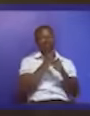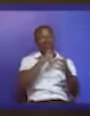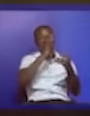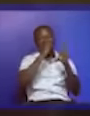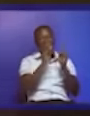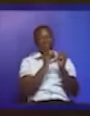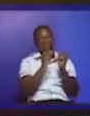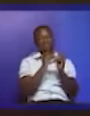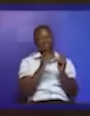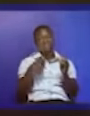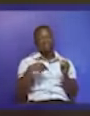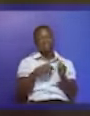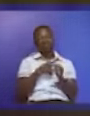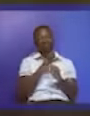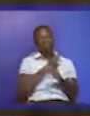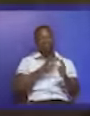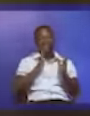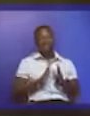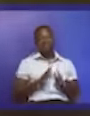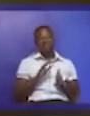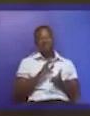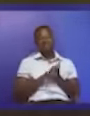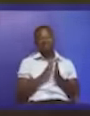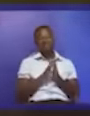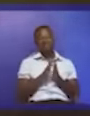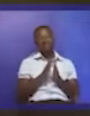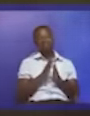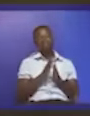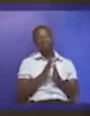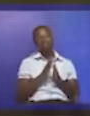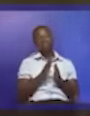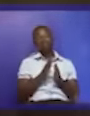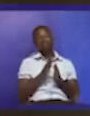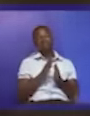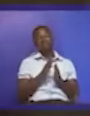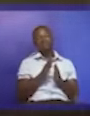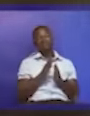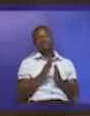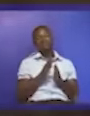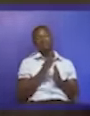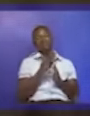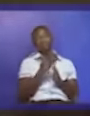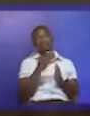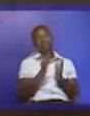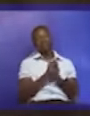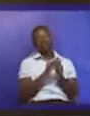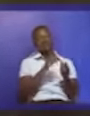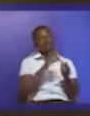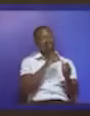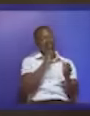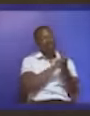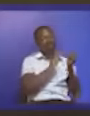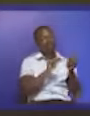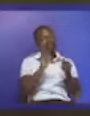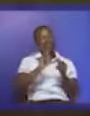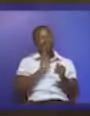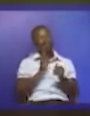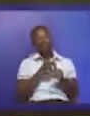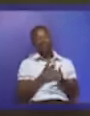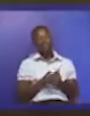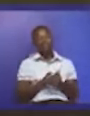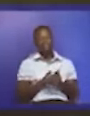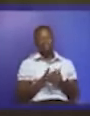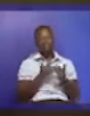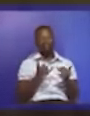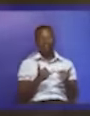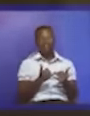we believers continue to be victims. Knowest thou the ordinances of heaven? And canst